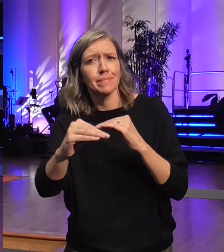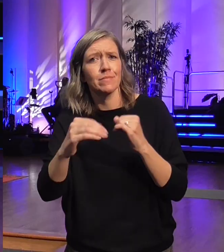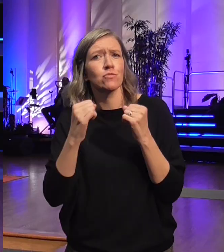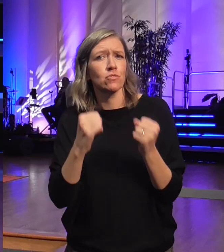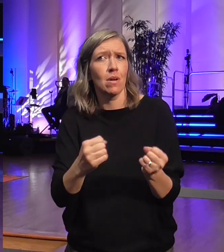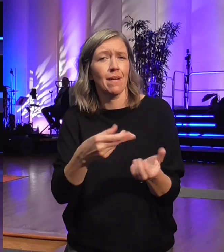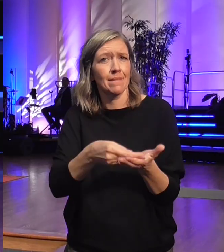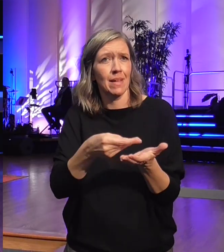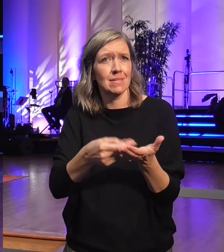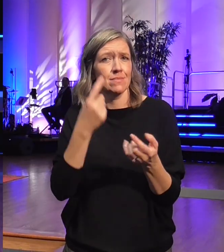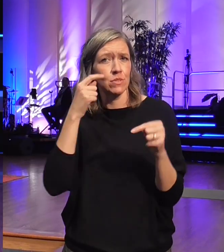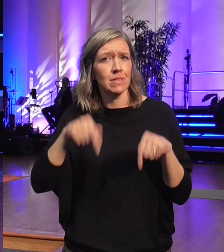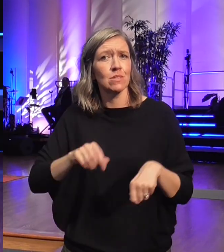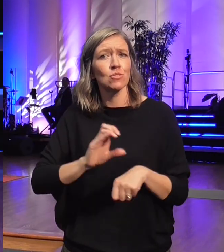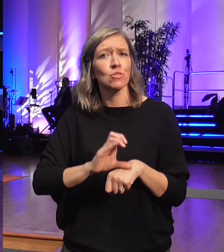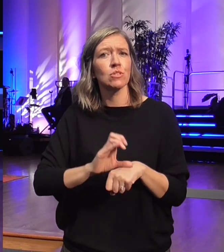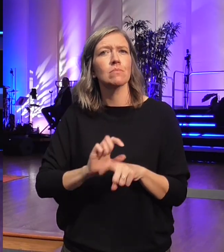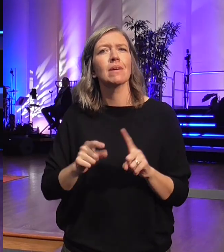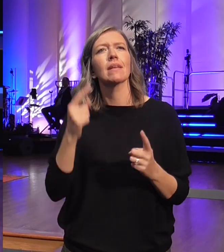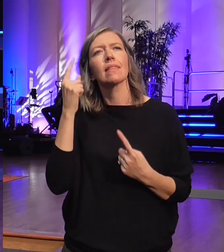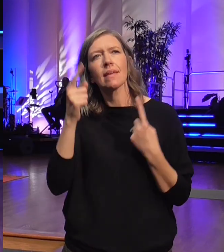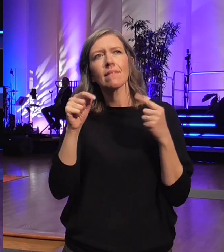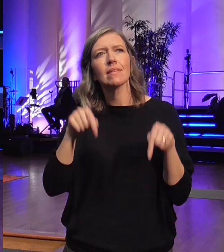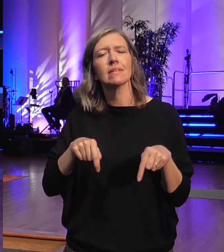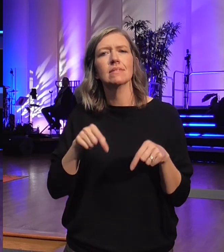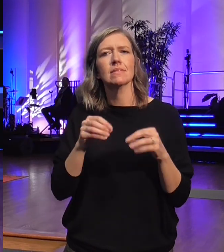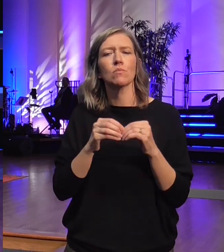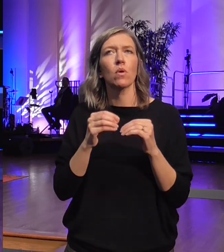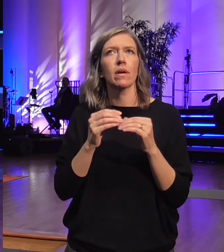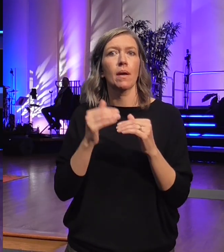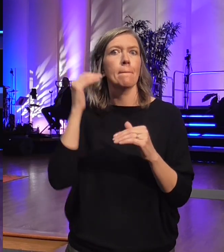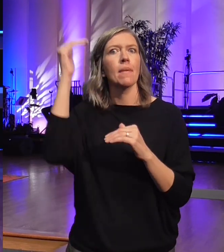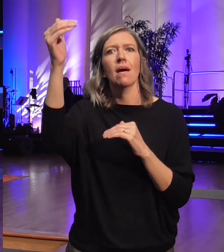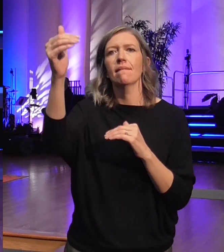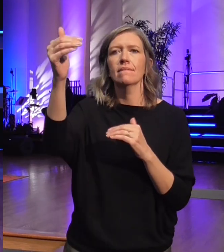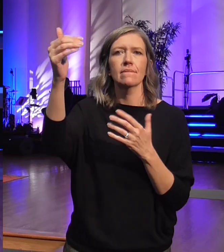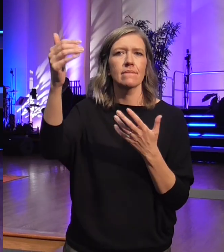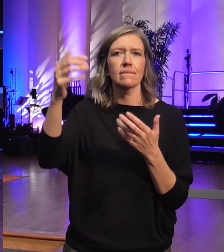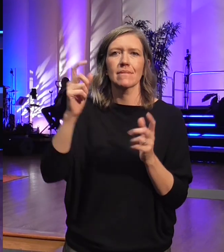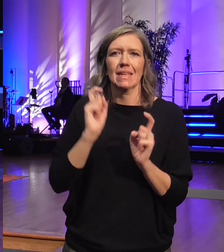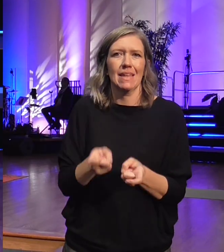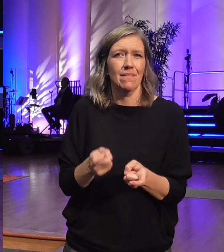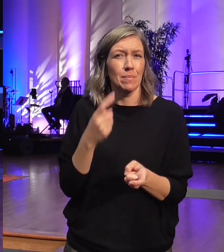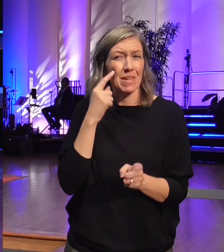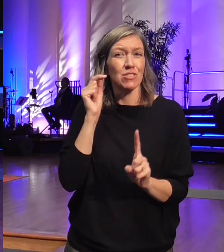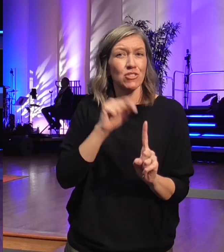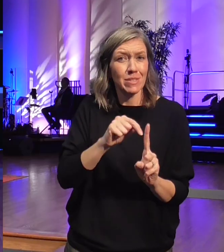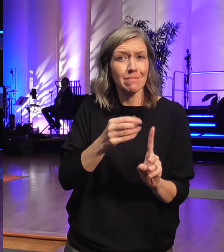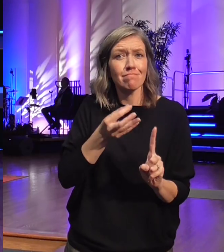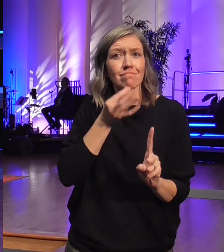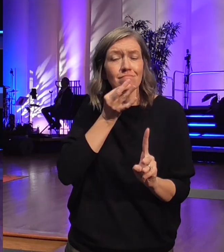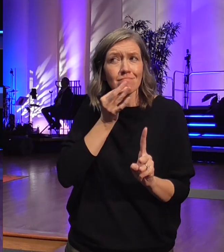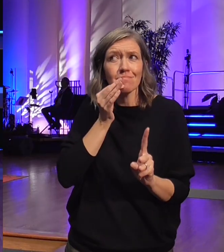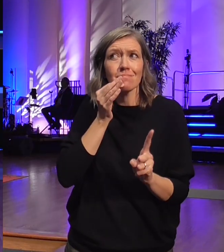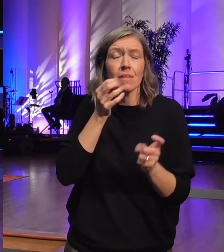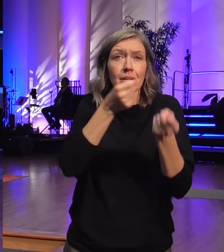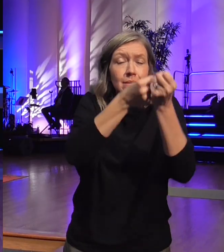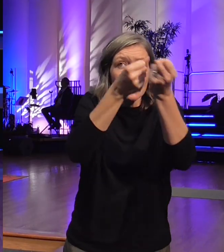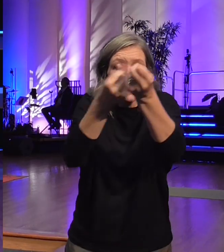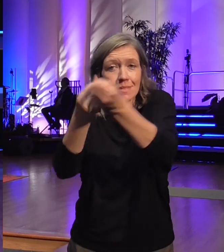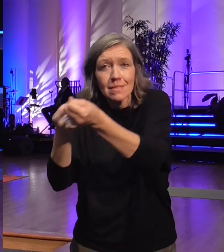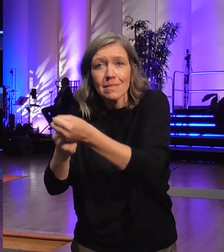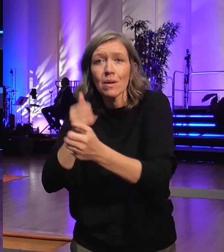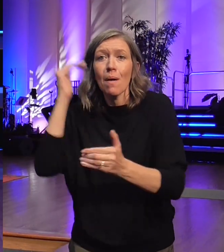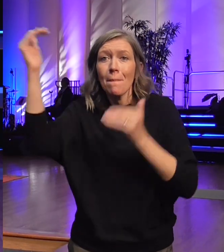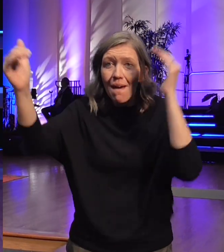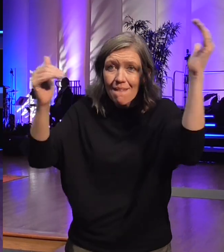I think it's really great to think of it as an above and beyond gift, because Dr. Patty has gone above and beyond for so many of us in our lifetime. And so